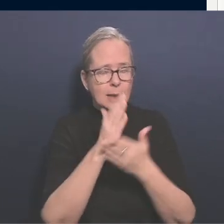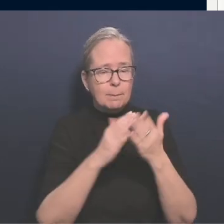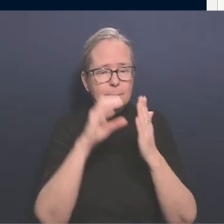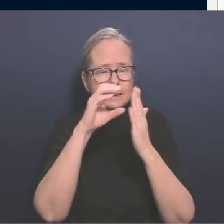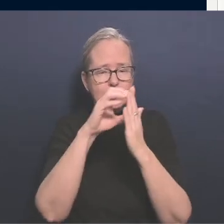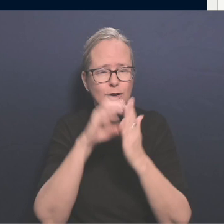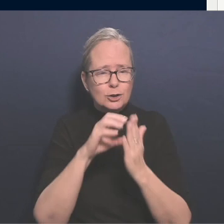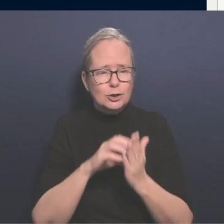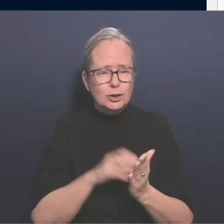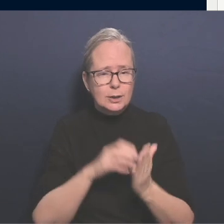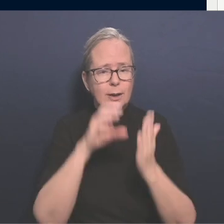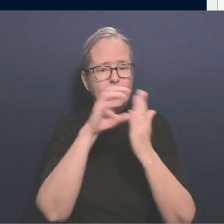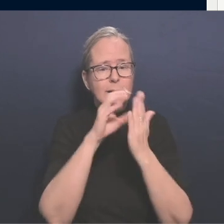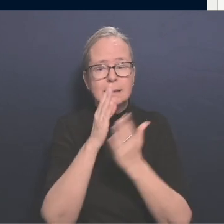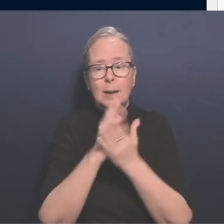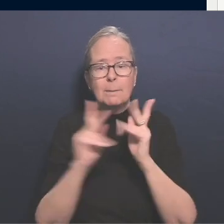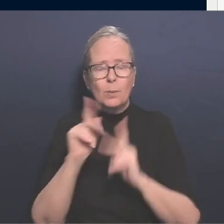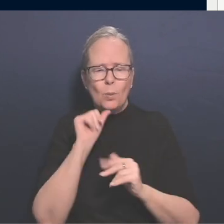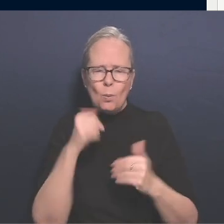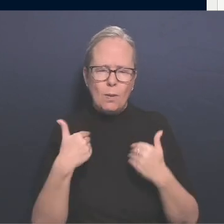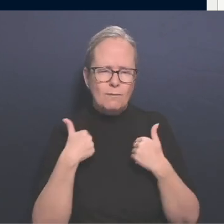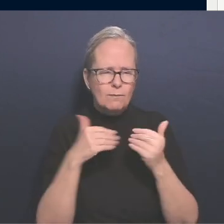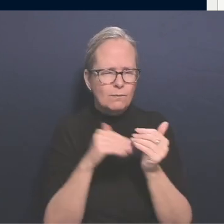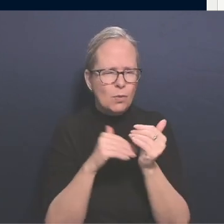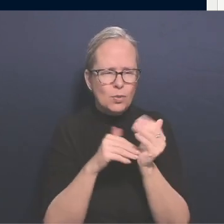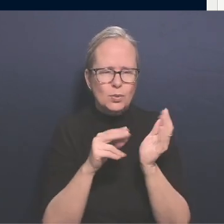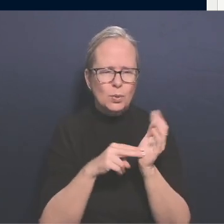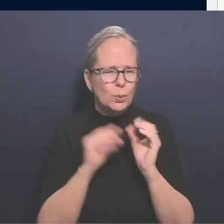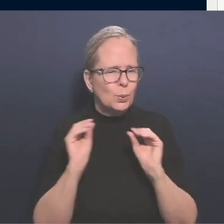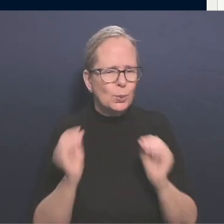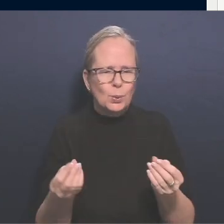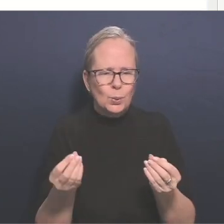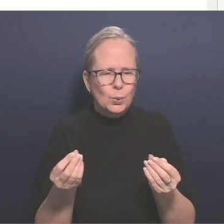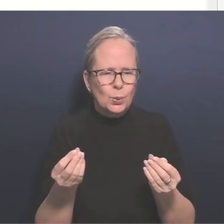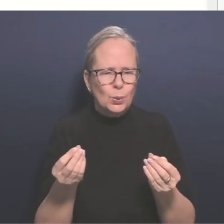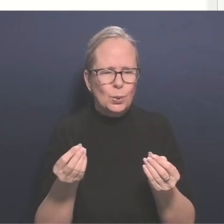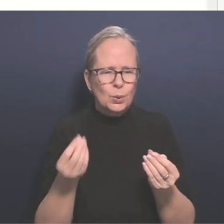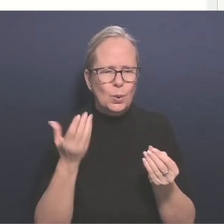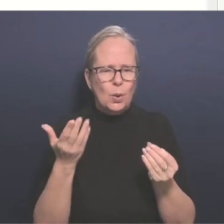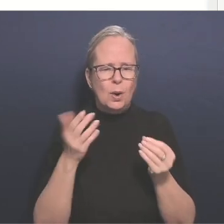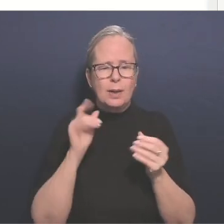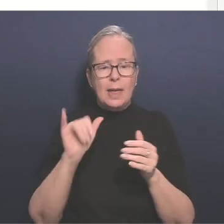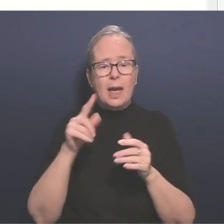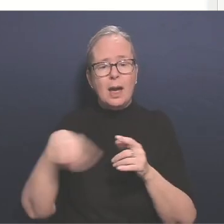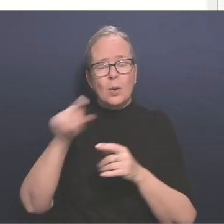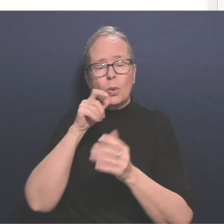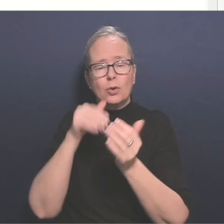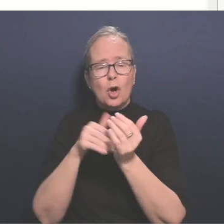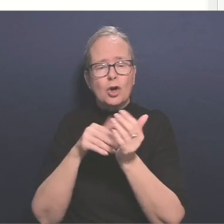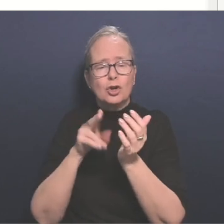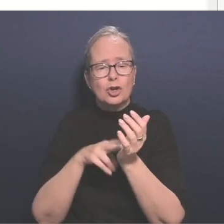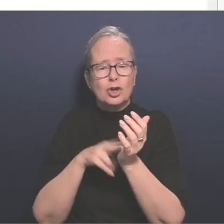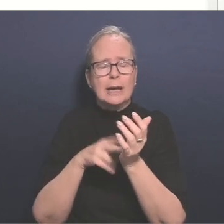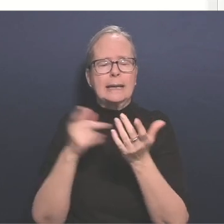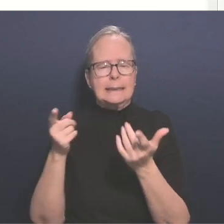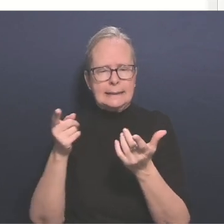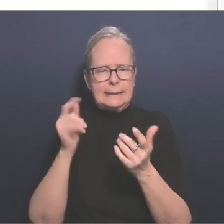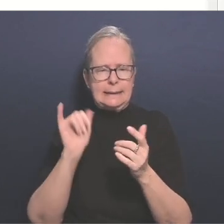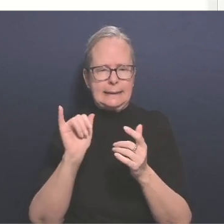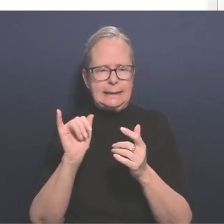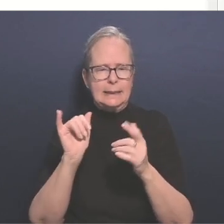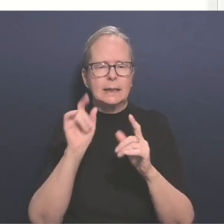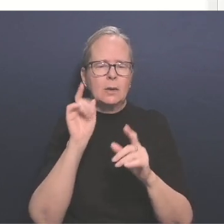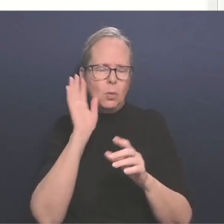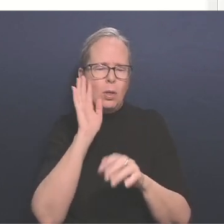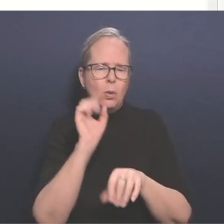the key accessibility features that was requested of this site. And it also is available in English and